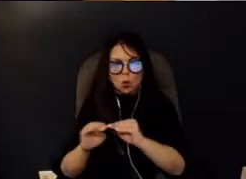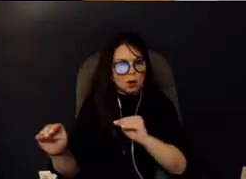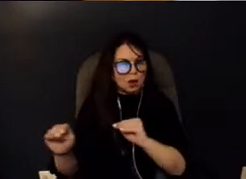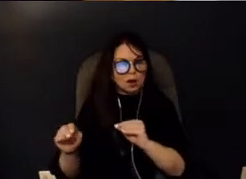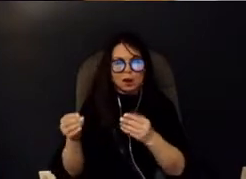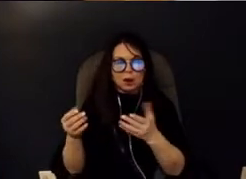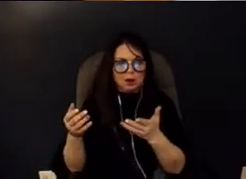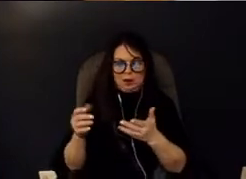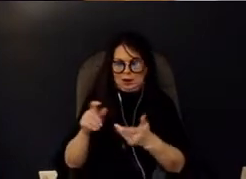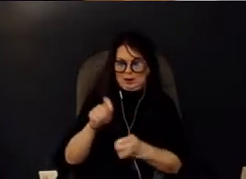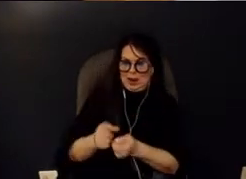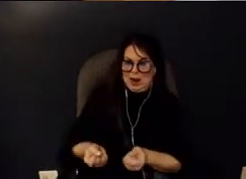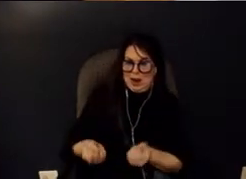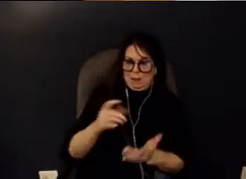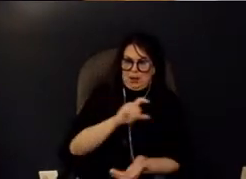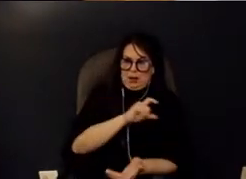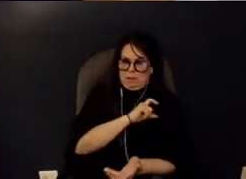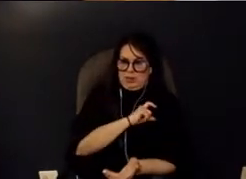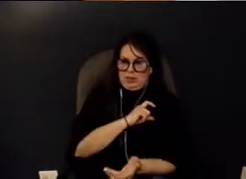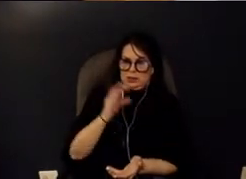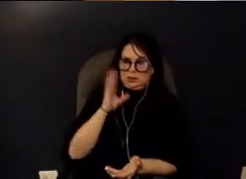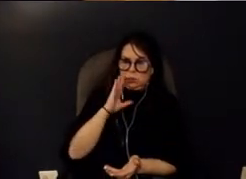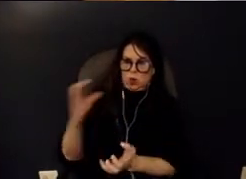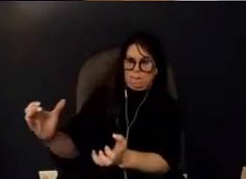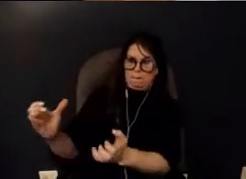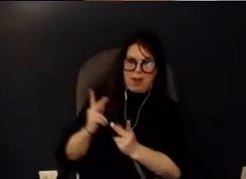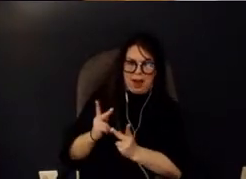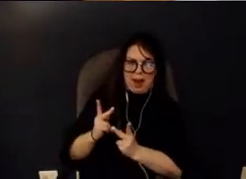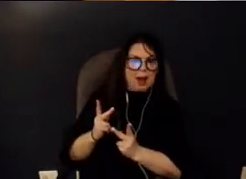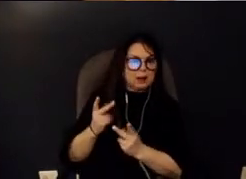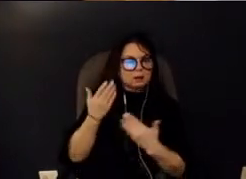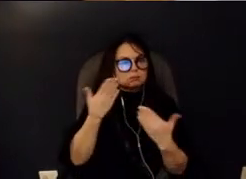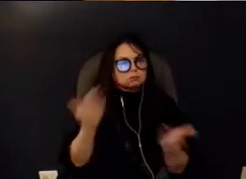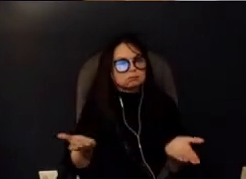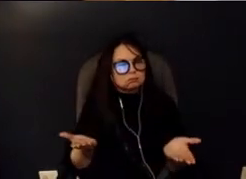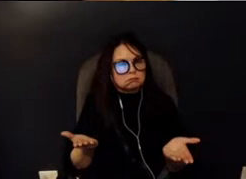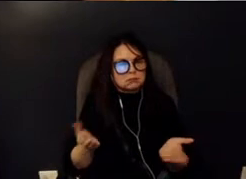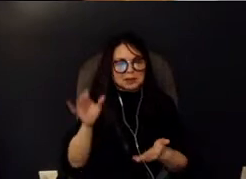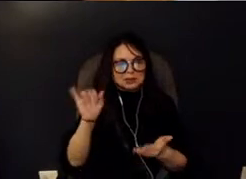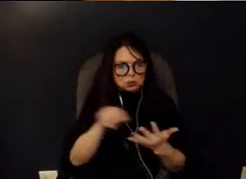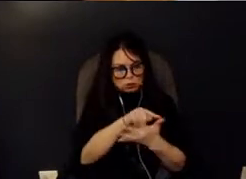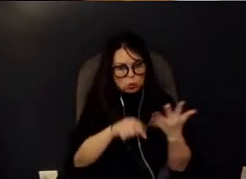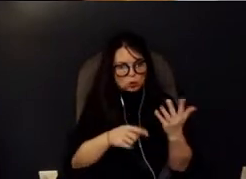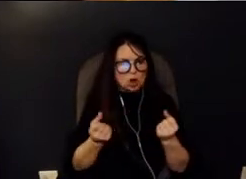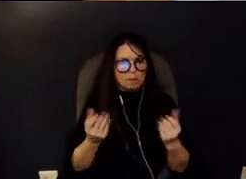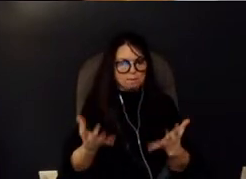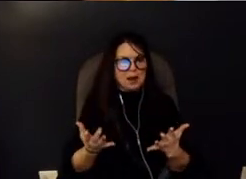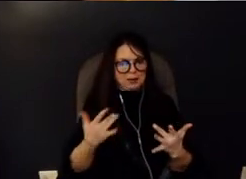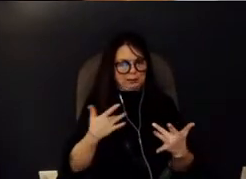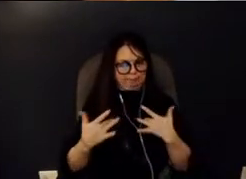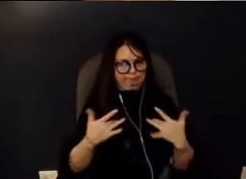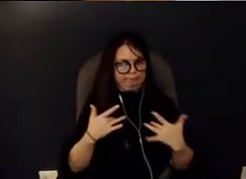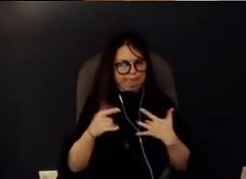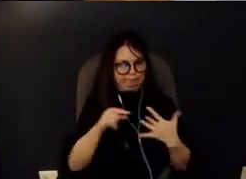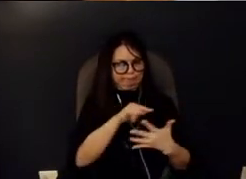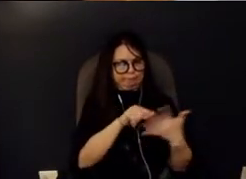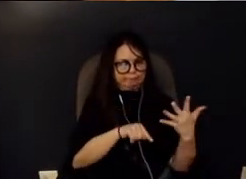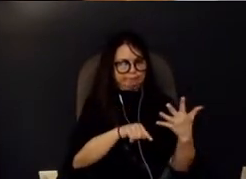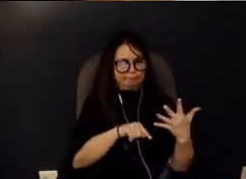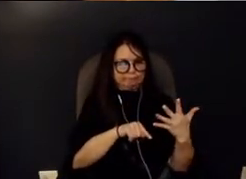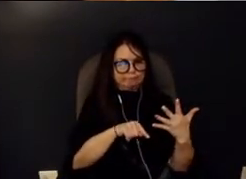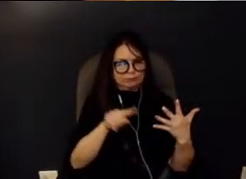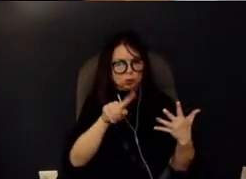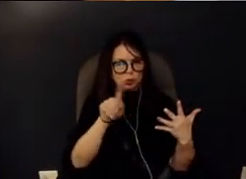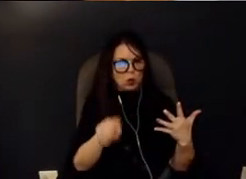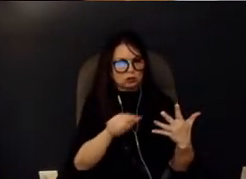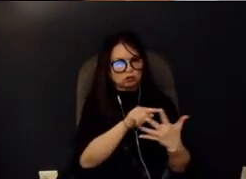return from that. So these are a number of significant variables that are before us. I do think we're going to have clarity on these